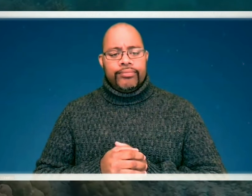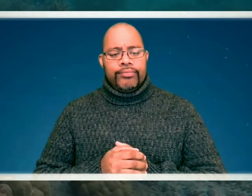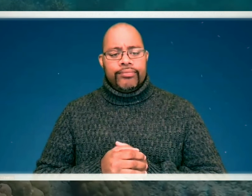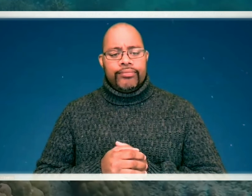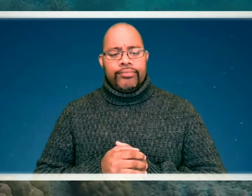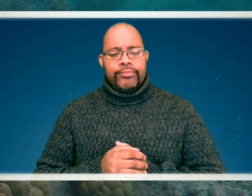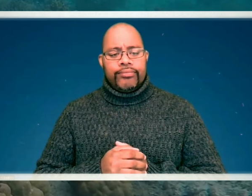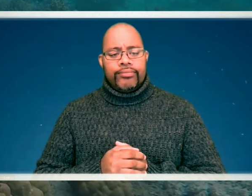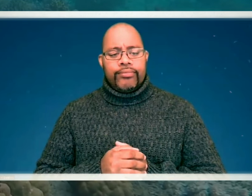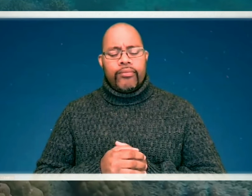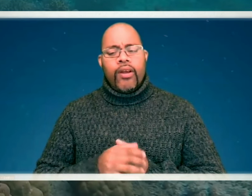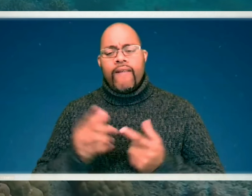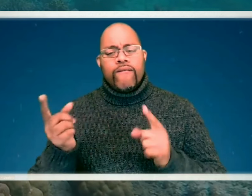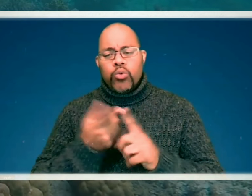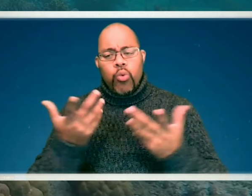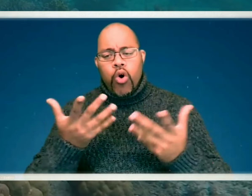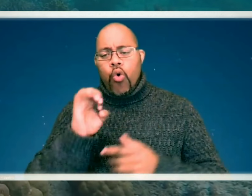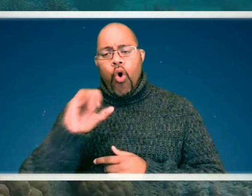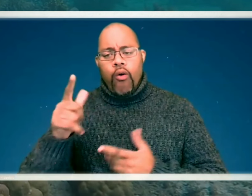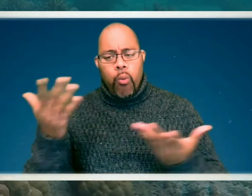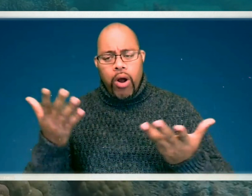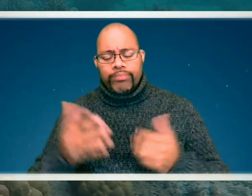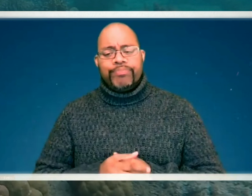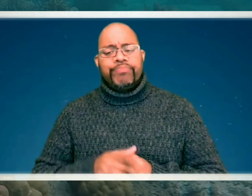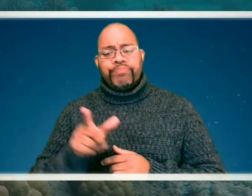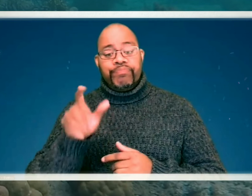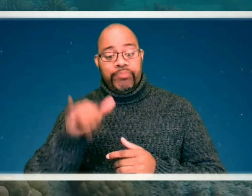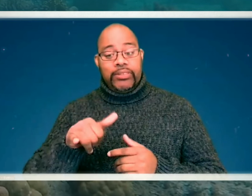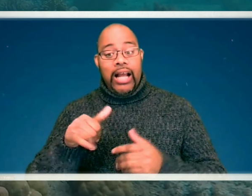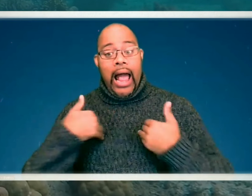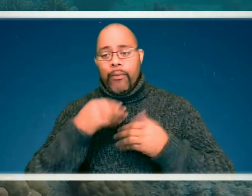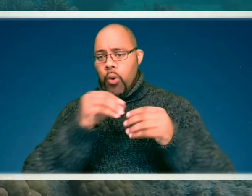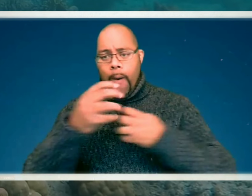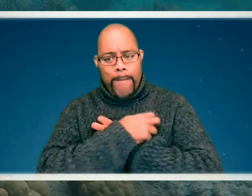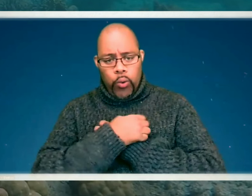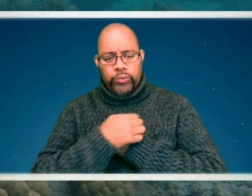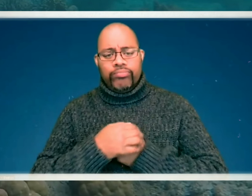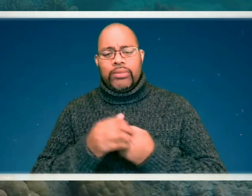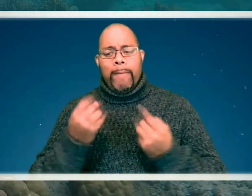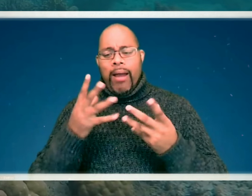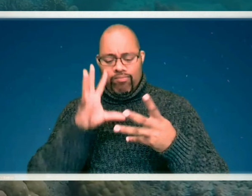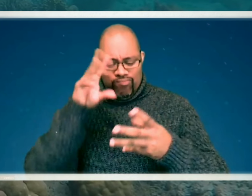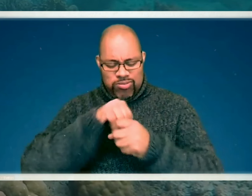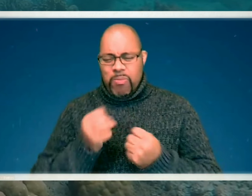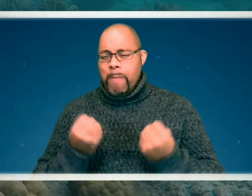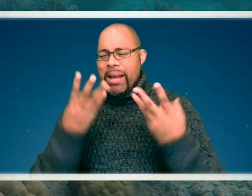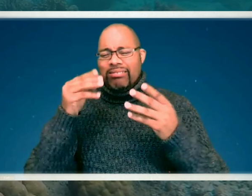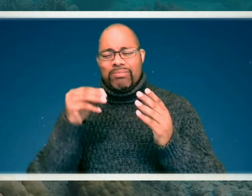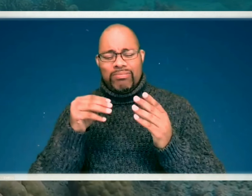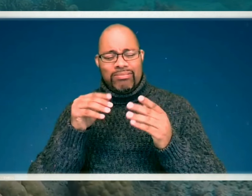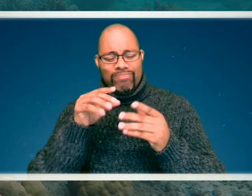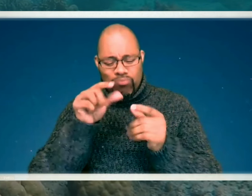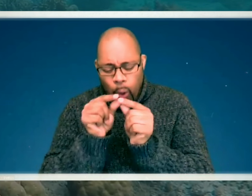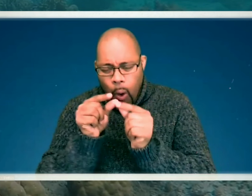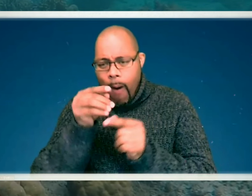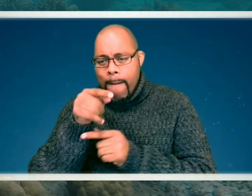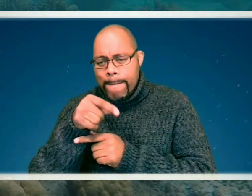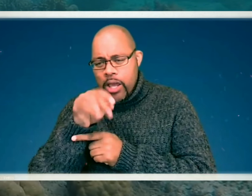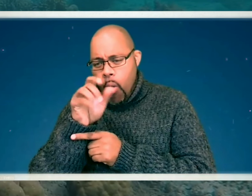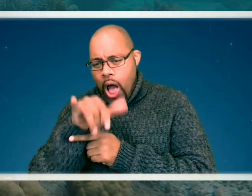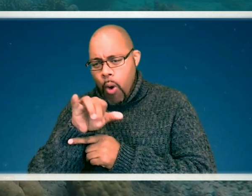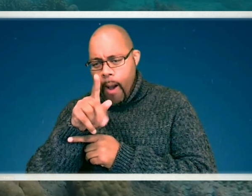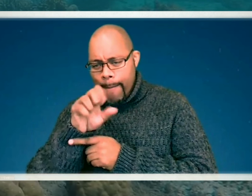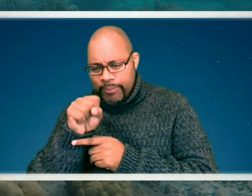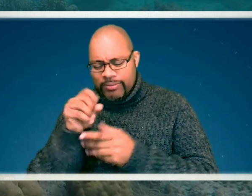So first to start off is, what is coral? So coral reefs are invertebrates that are made up of colonies of hundreds to thousands of tiny individual corals called polyps. They have a